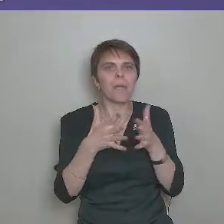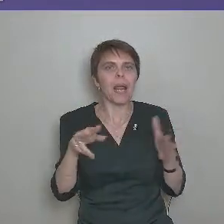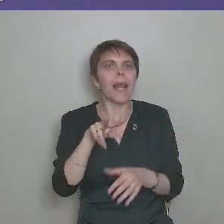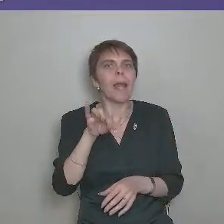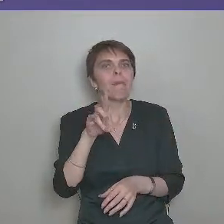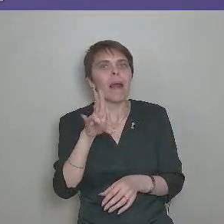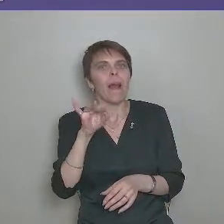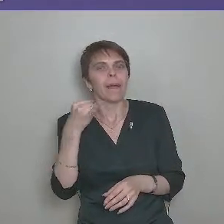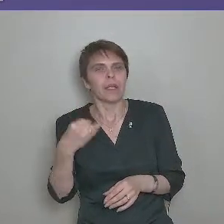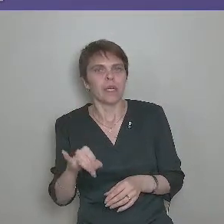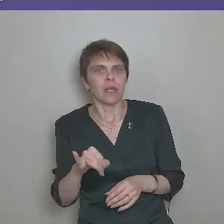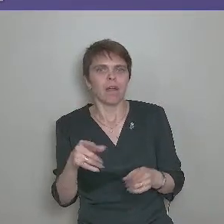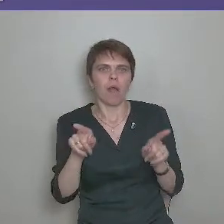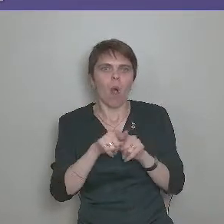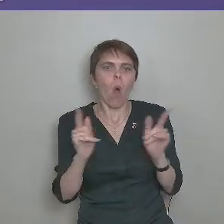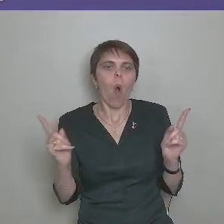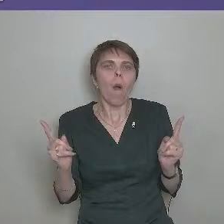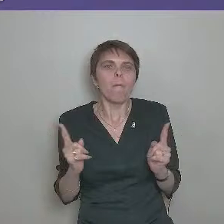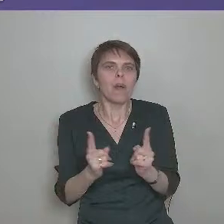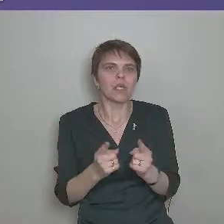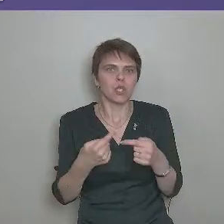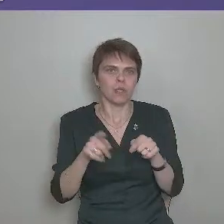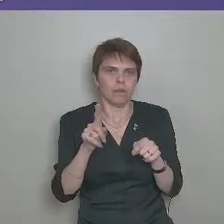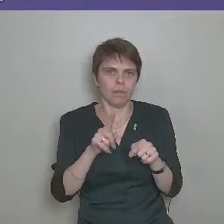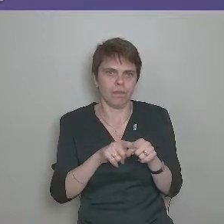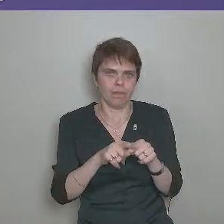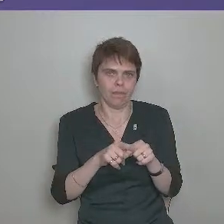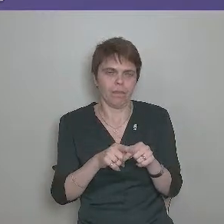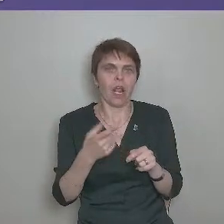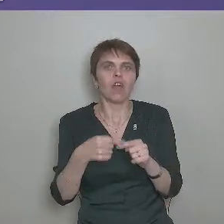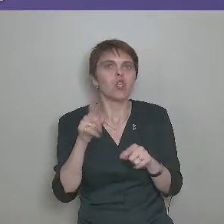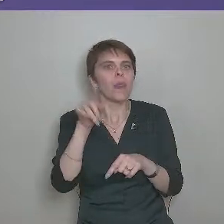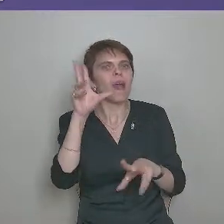You said that you are of liberal